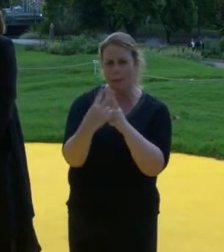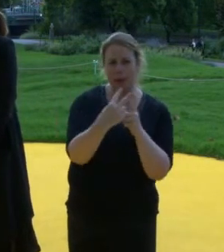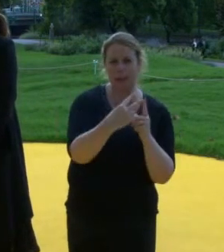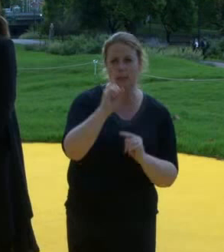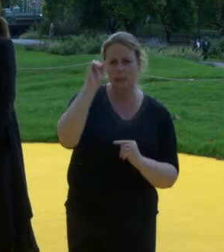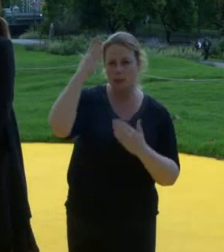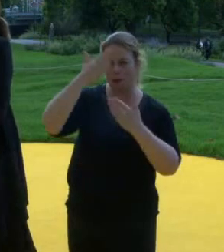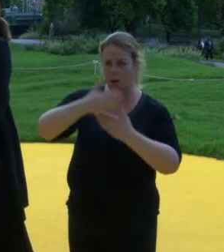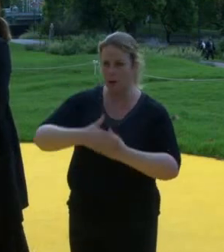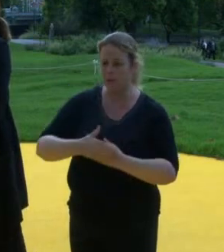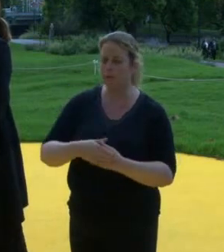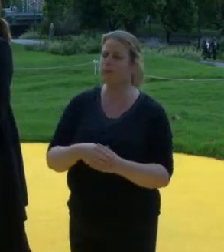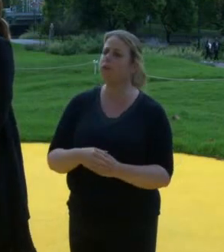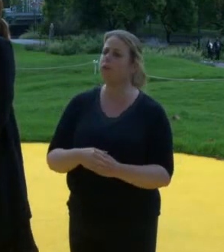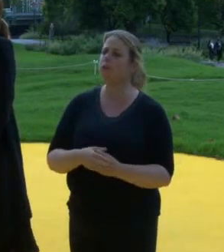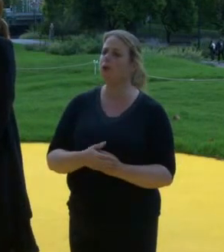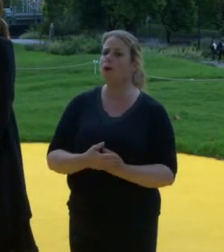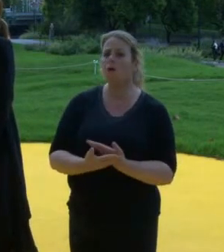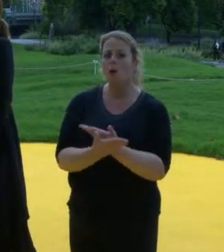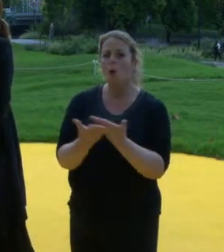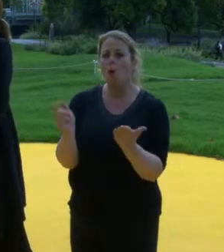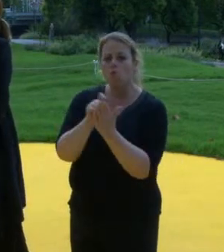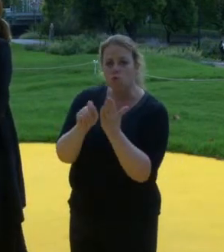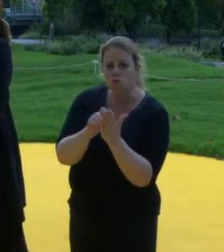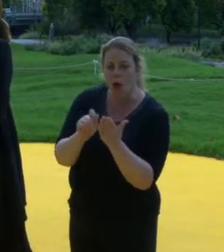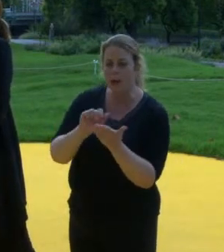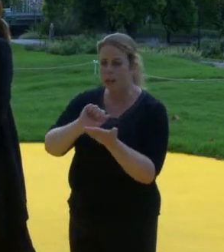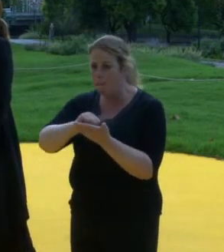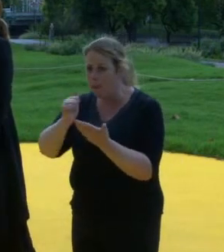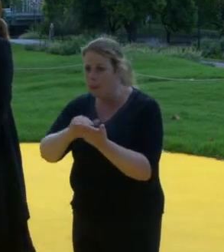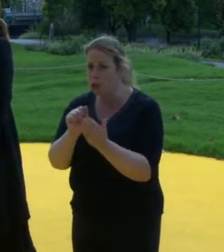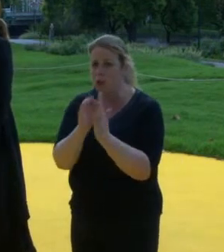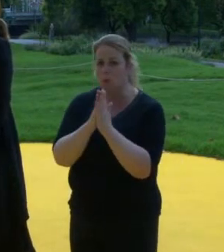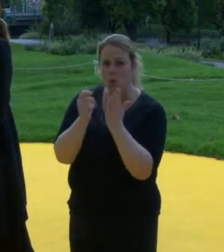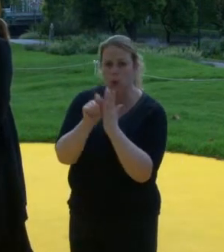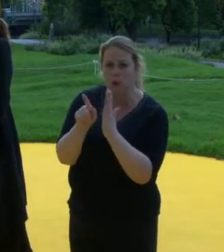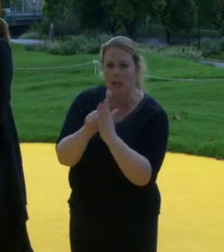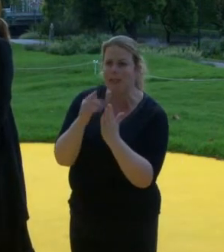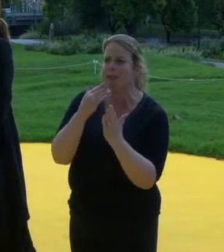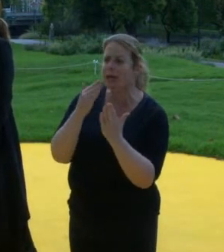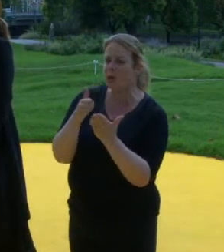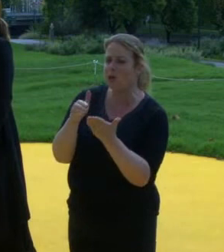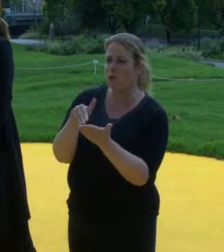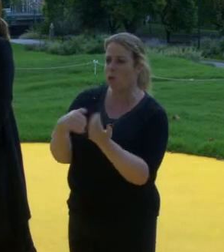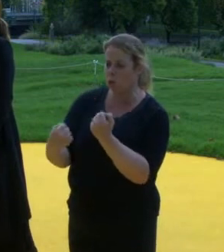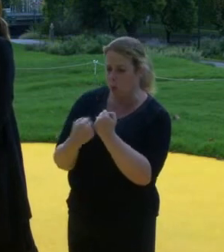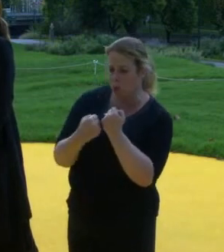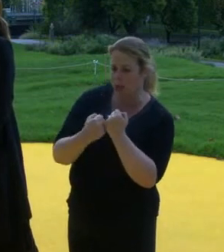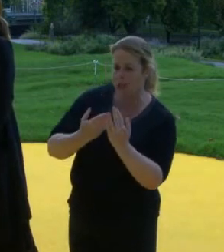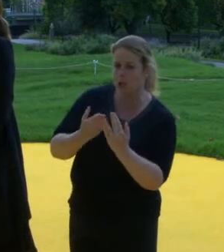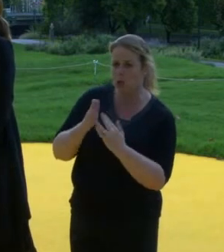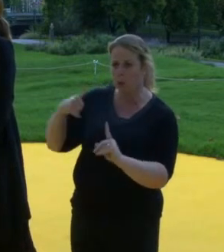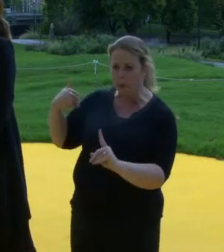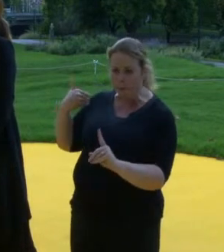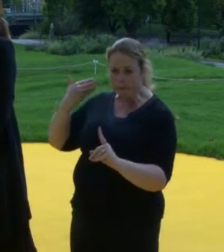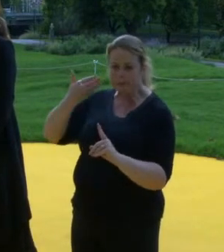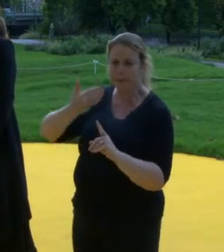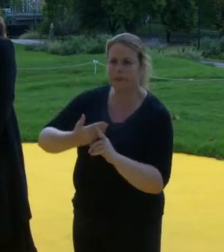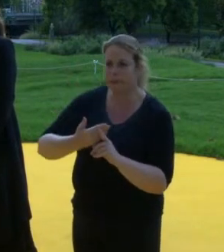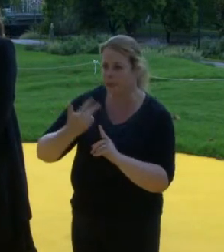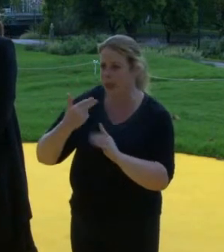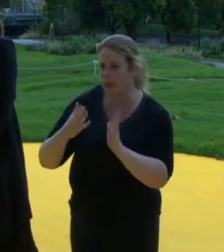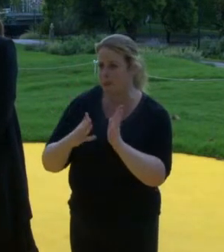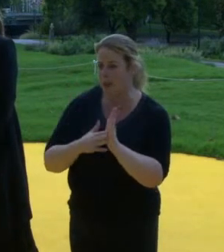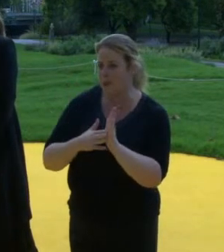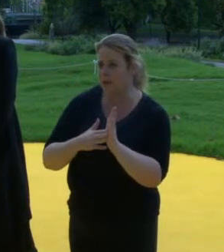So to all the writers, publishers and booksellers who sustained us through many difficult days and nights over the past 2 years, and on behalf of all Victorians, I